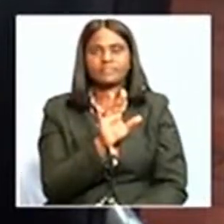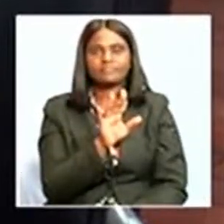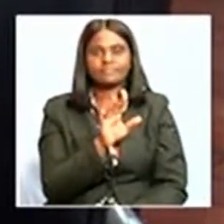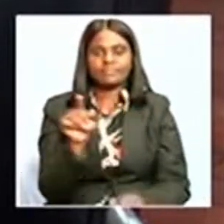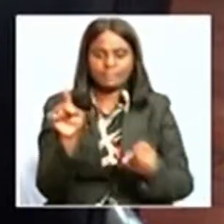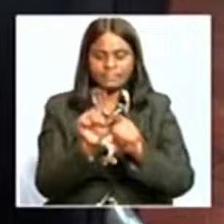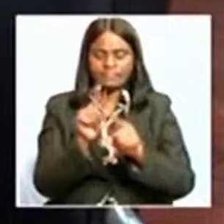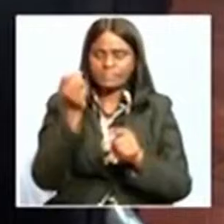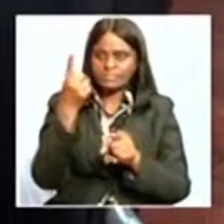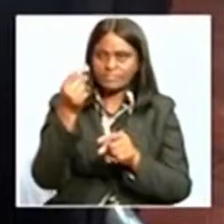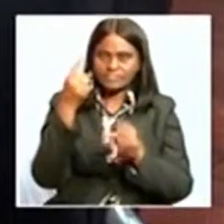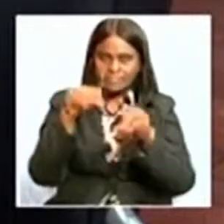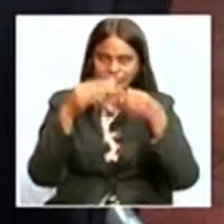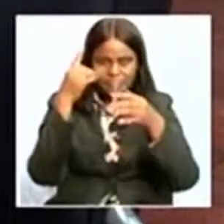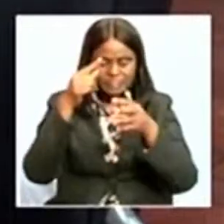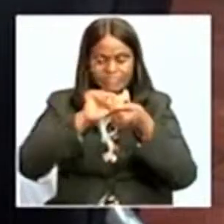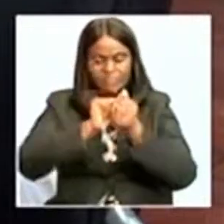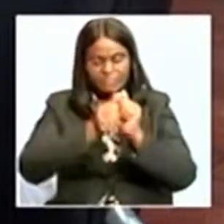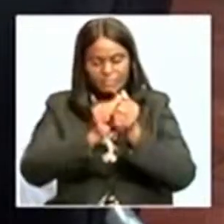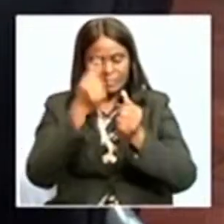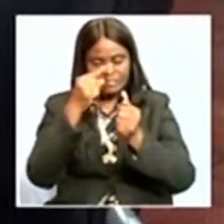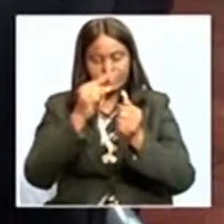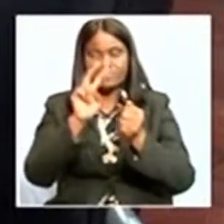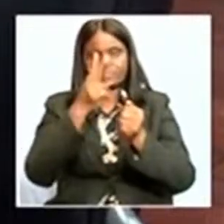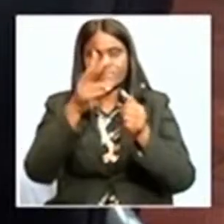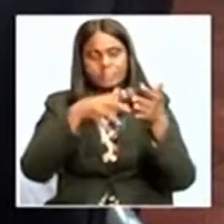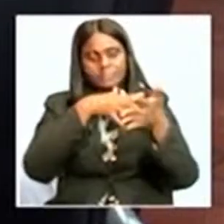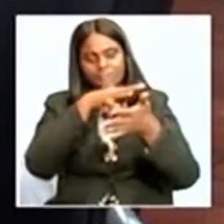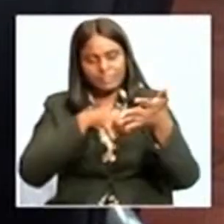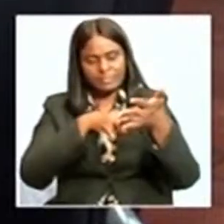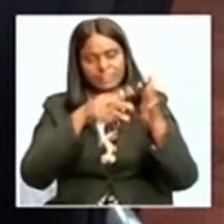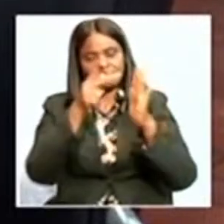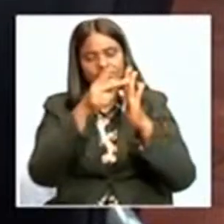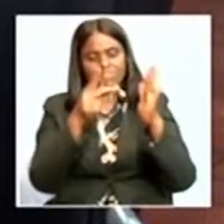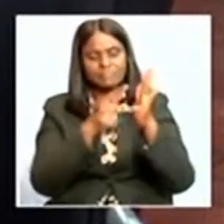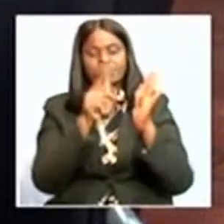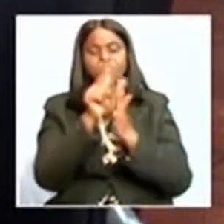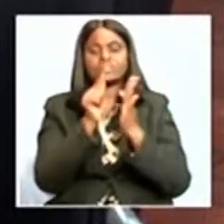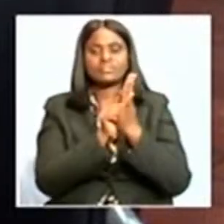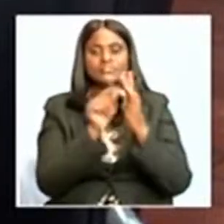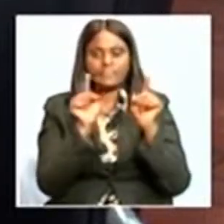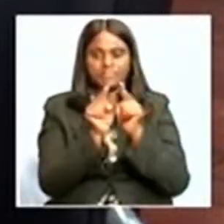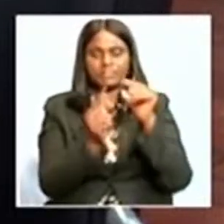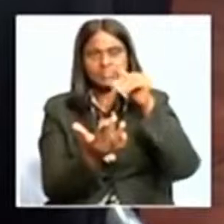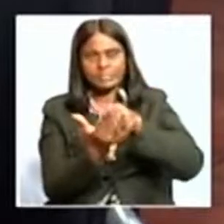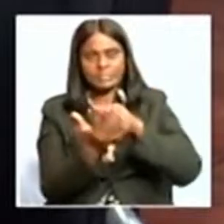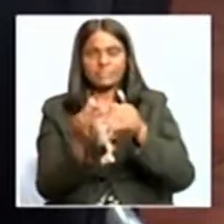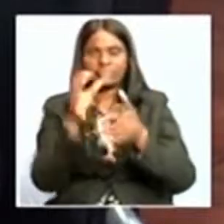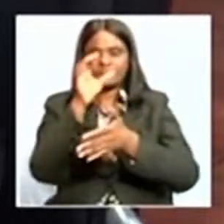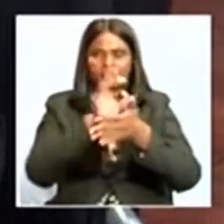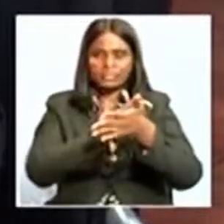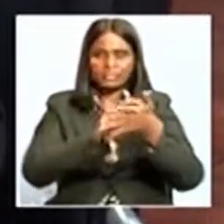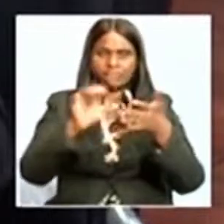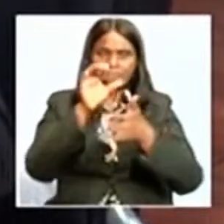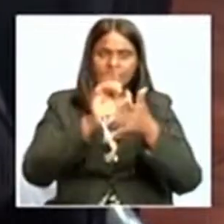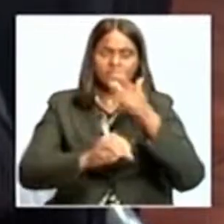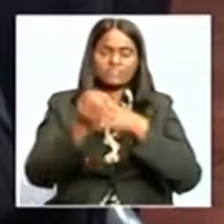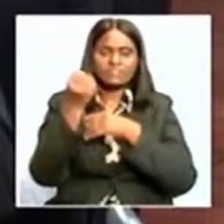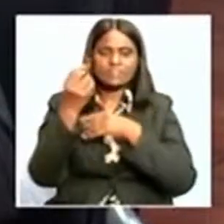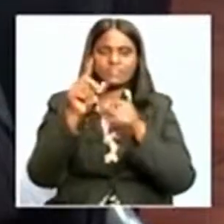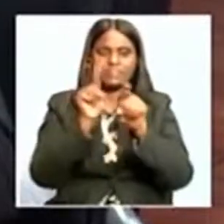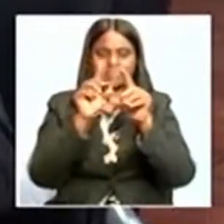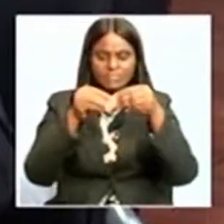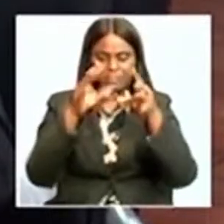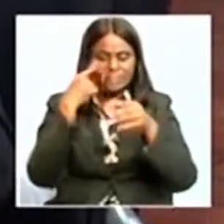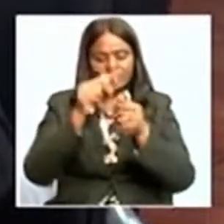Clause 11 provides for the amendment of the second schedule, the Principal Act, and clause 12 provides for